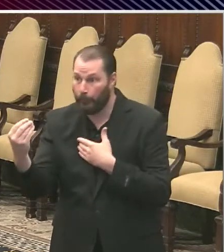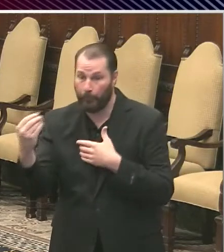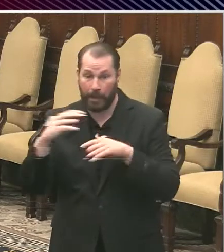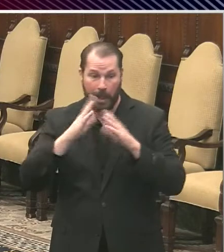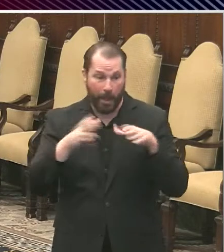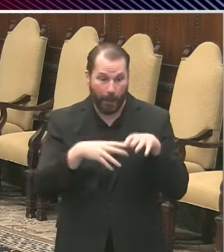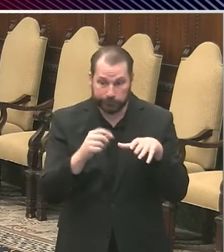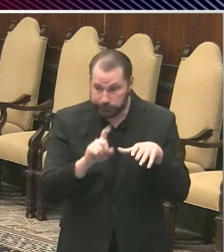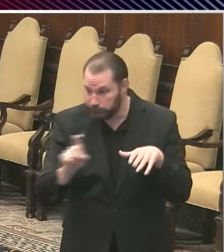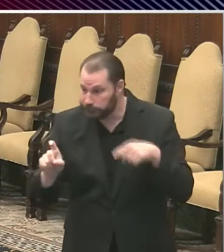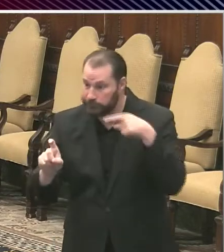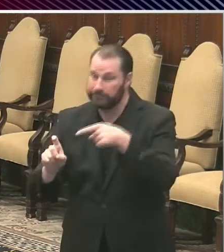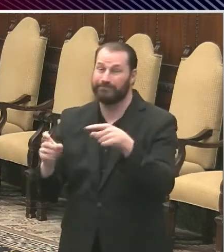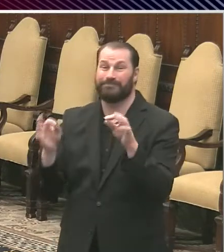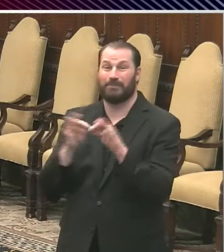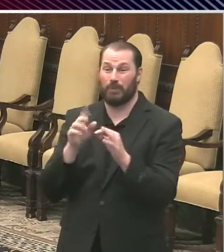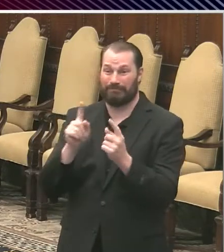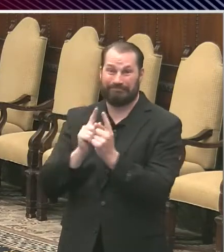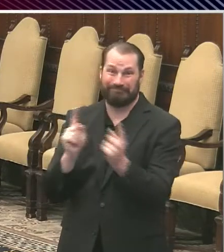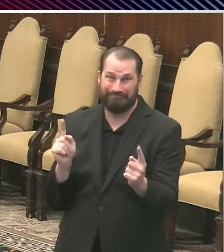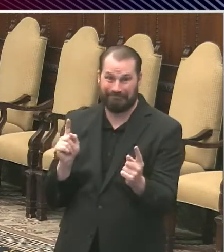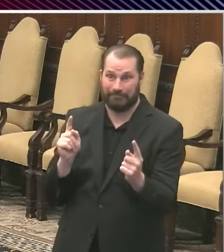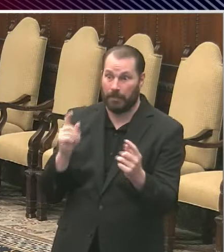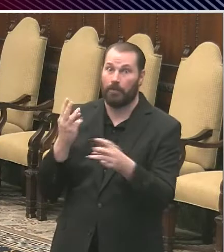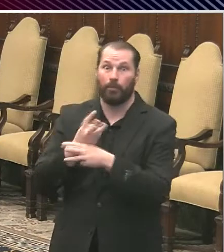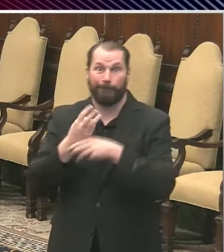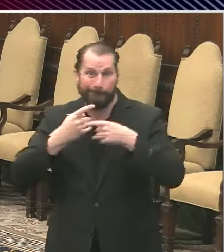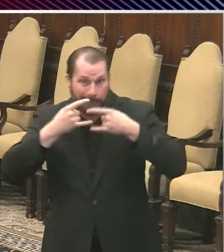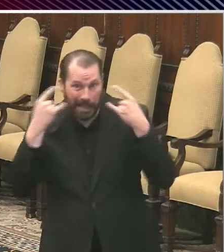all sorts of information on this is on our website,